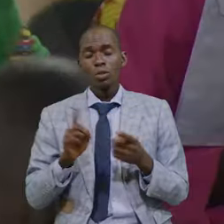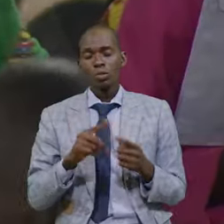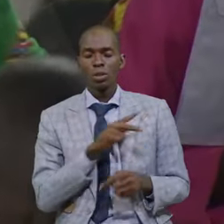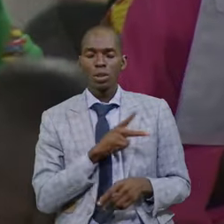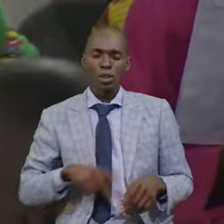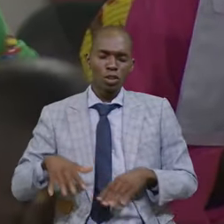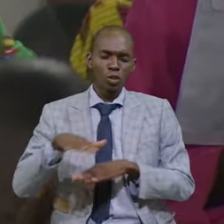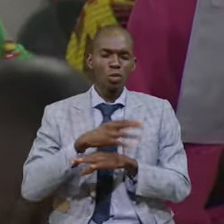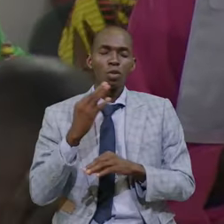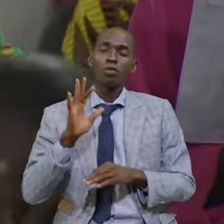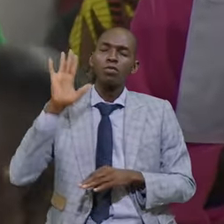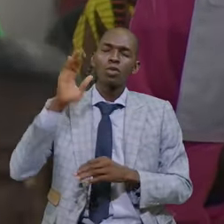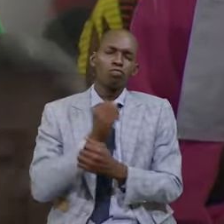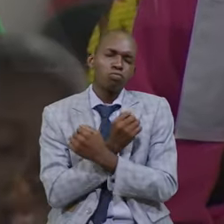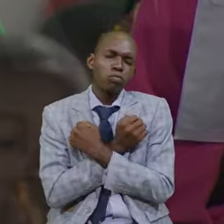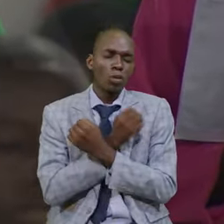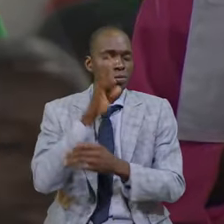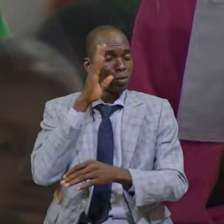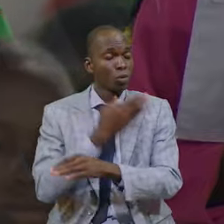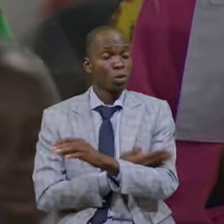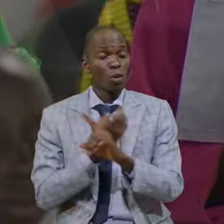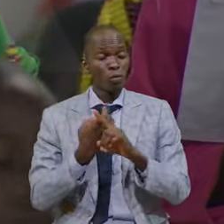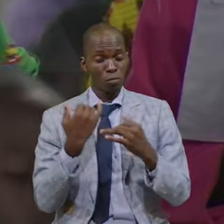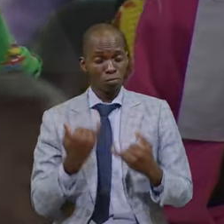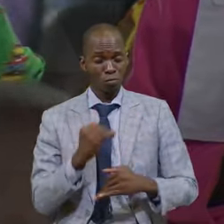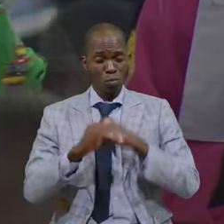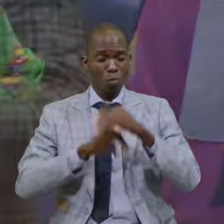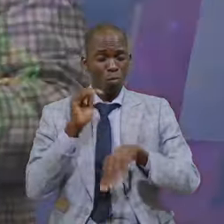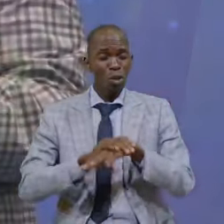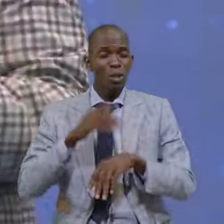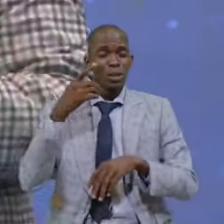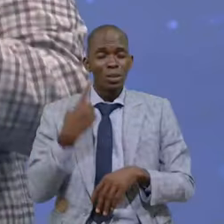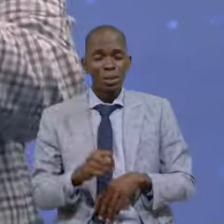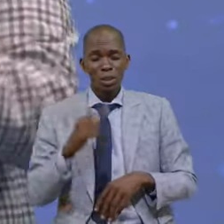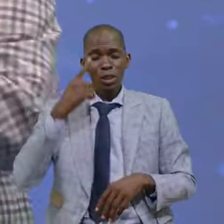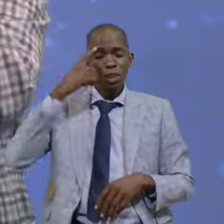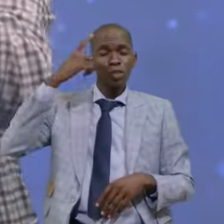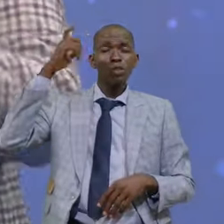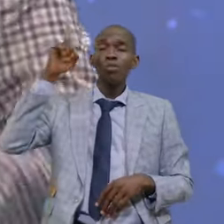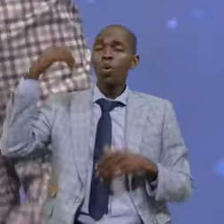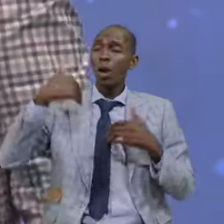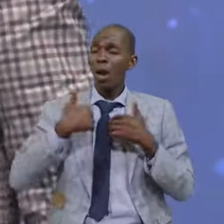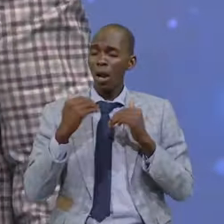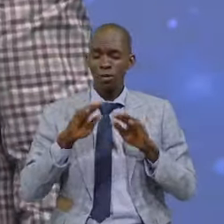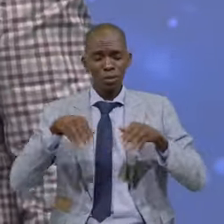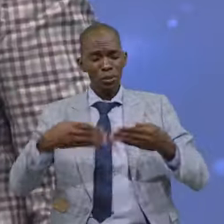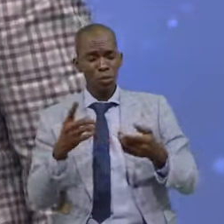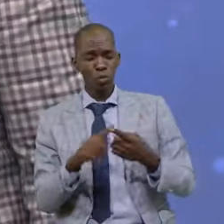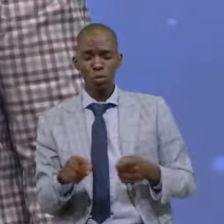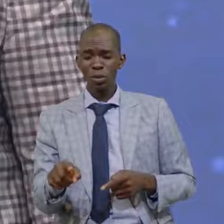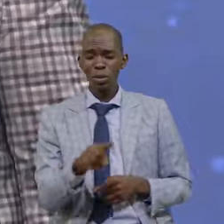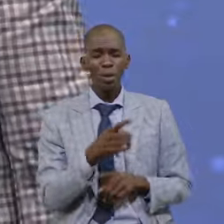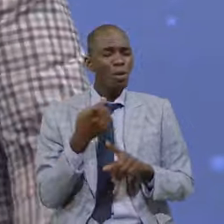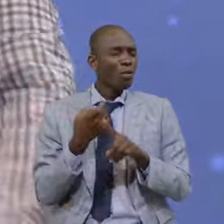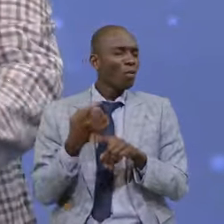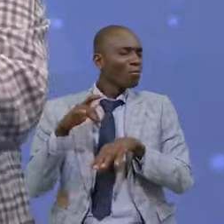dear Son. From today, the dream you had had about them and giving to them from earlier